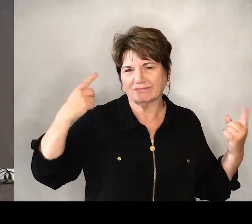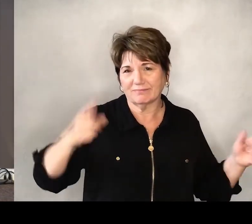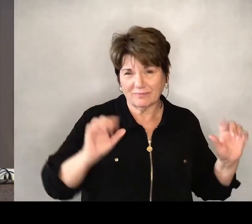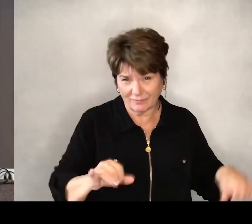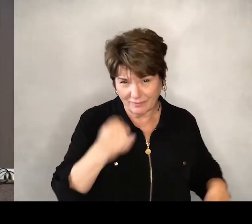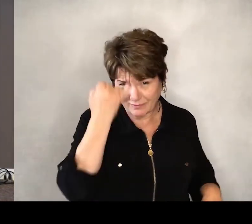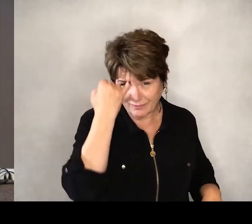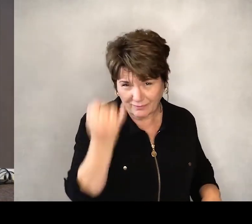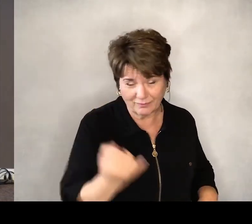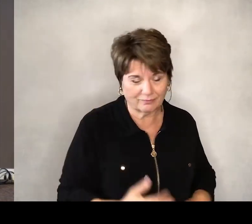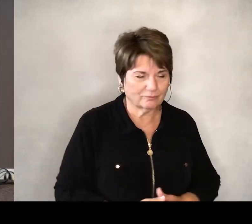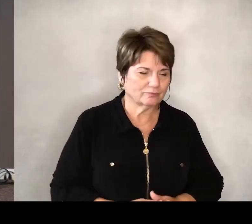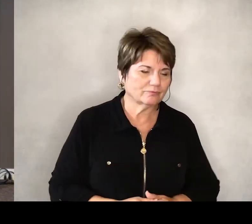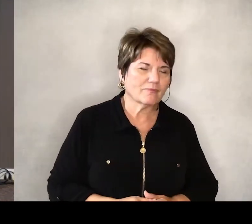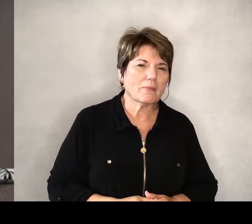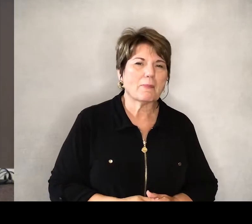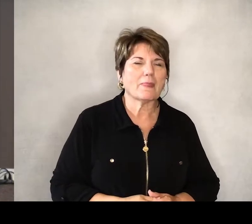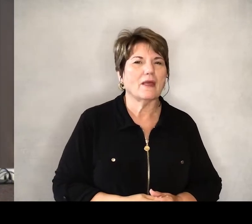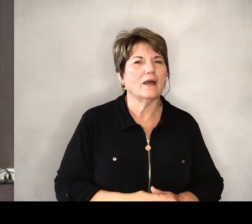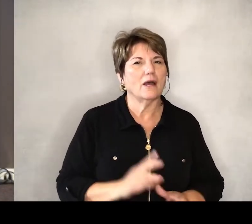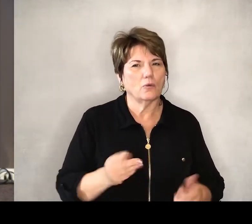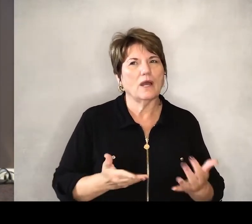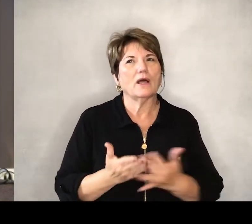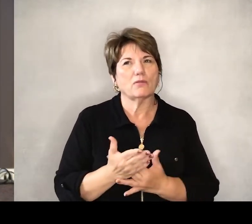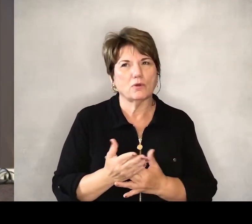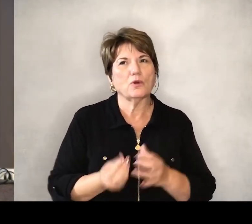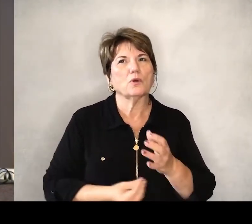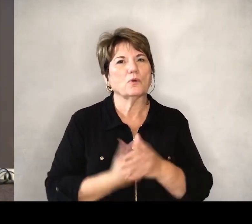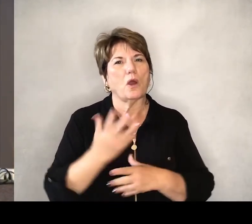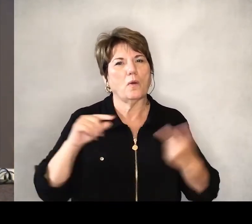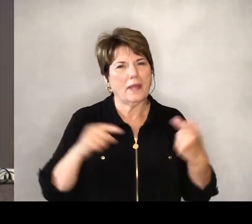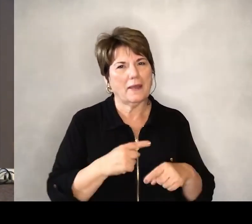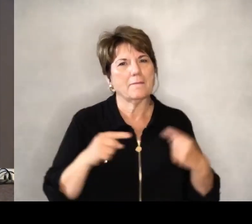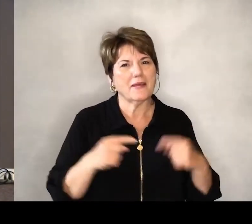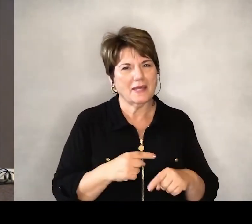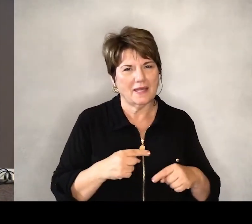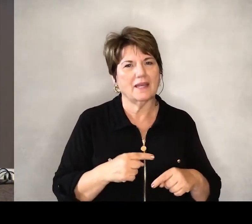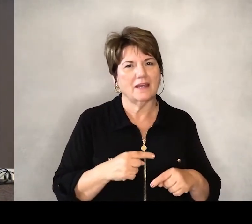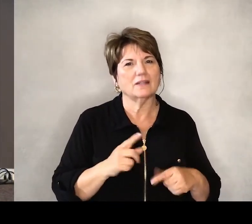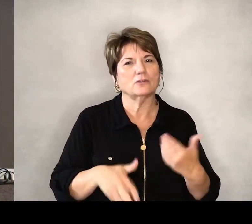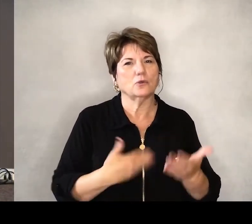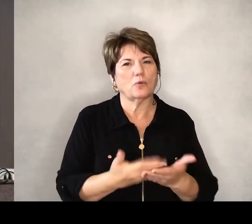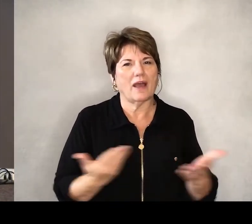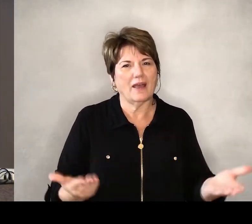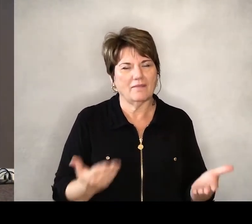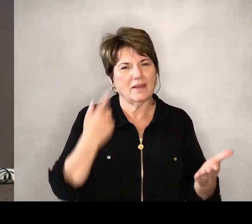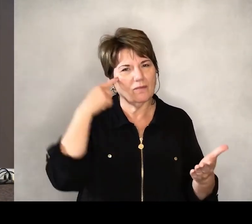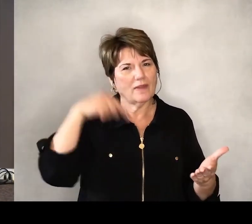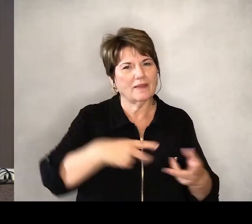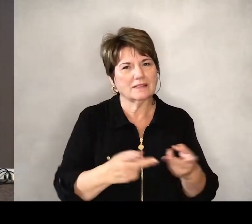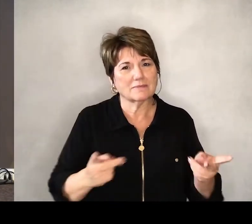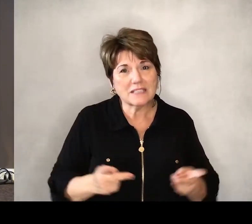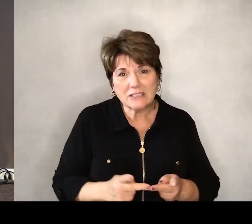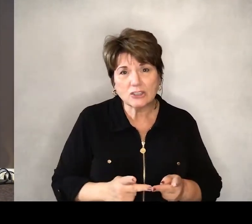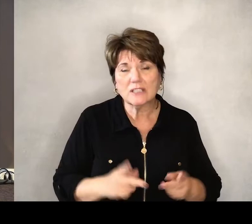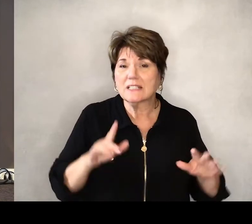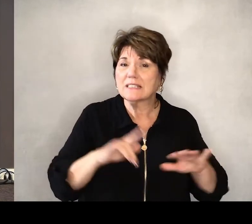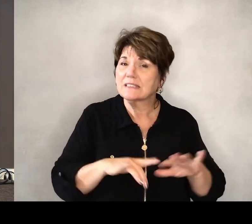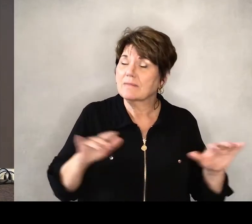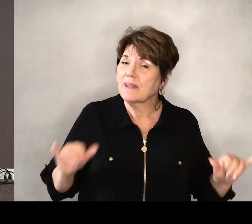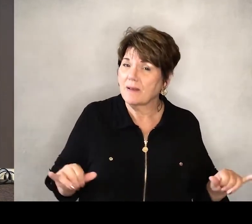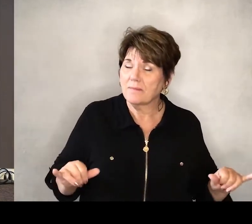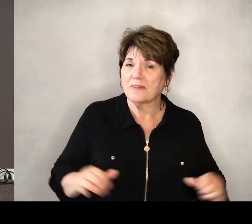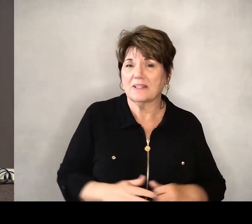the imagination. I went through some really significant growing pains on the way to being the position here. And at the same